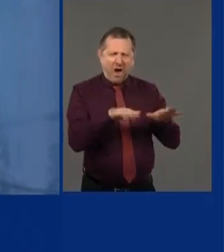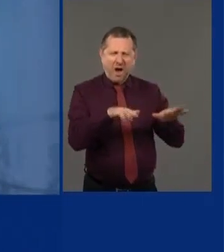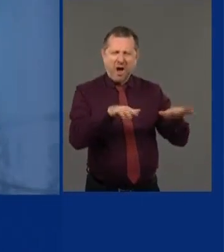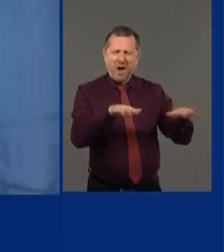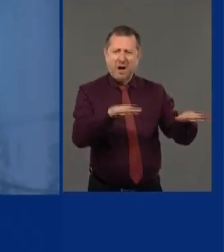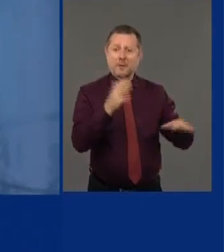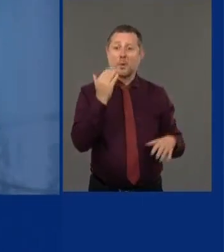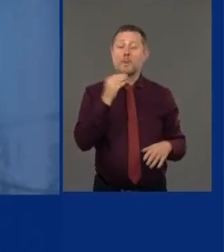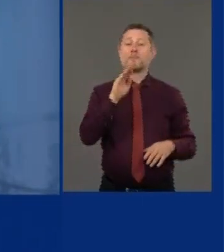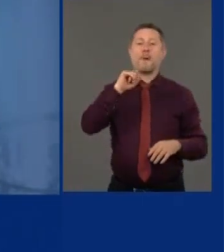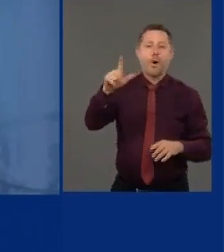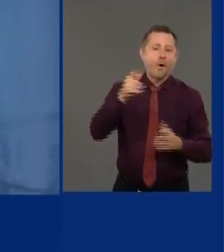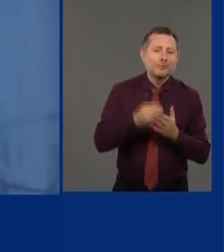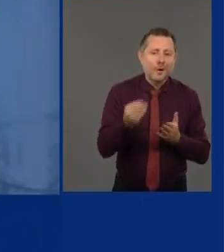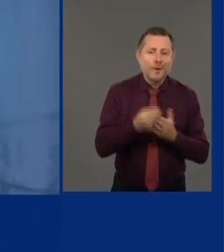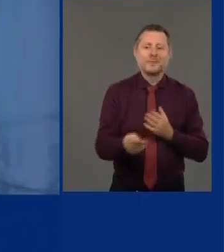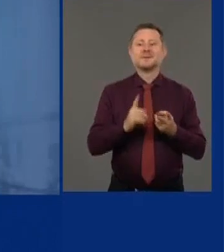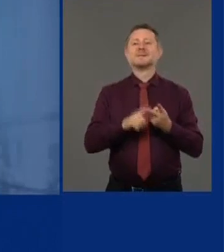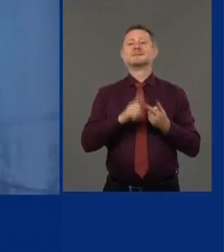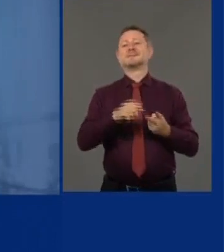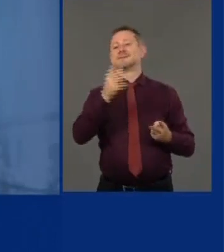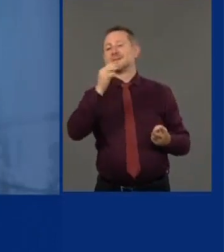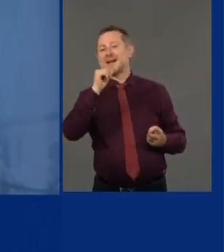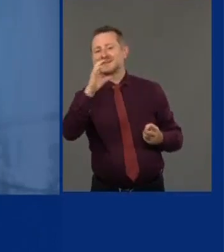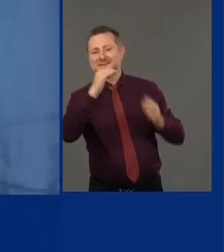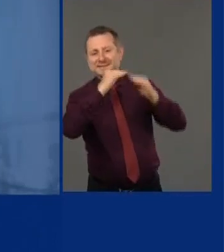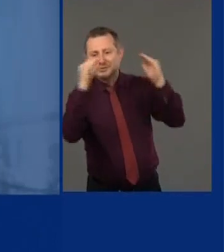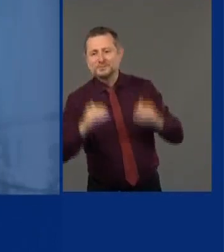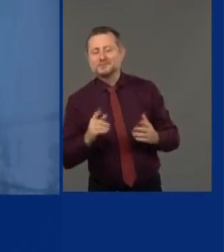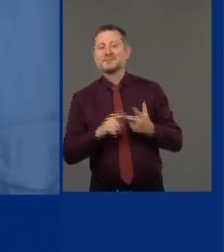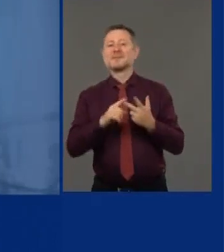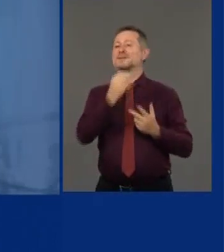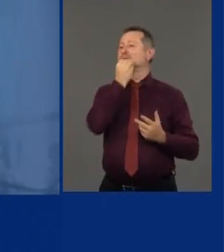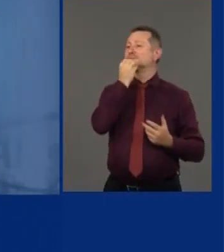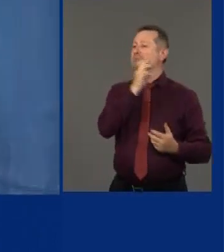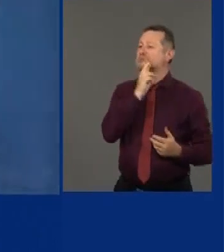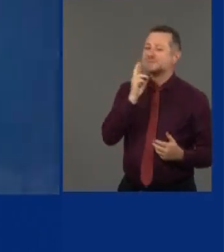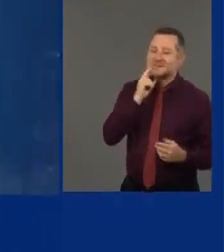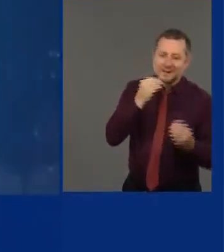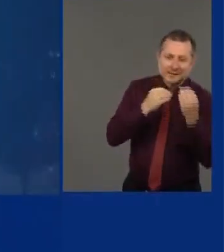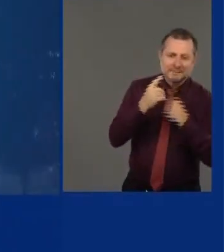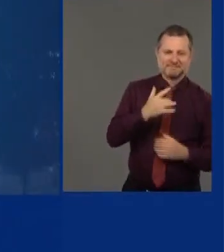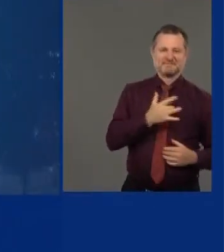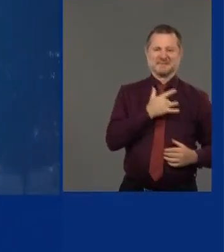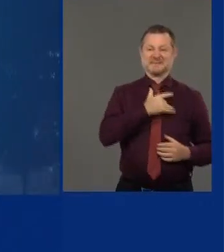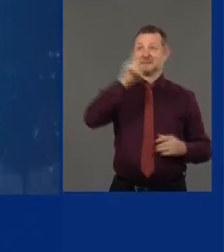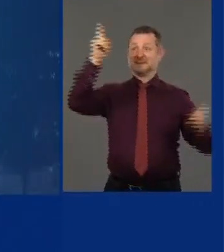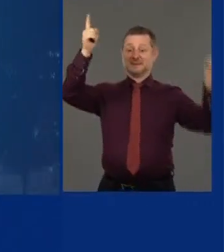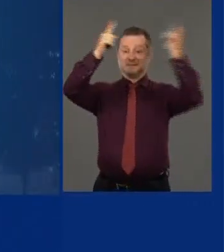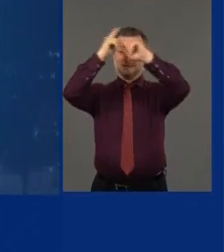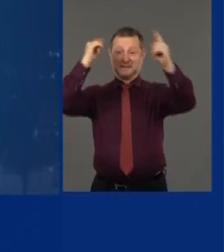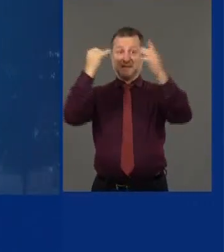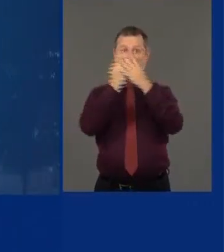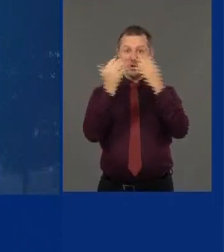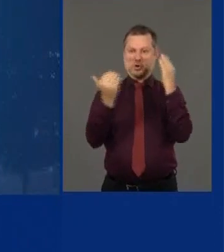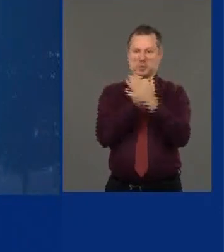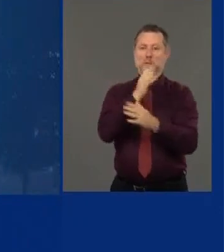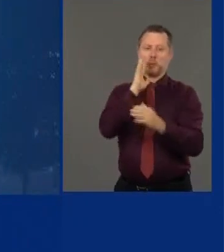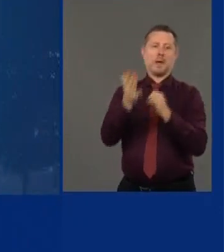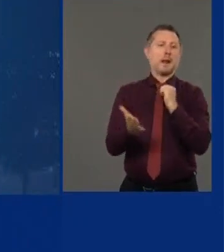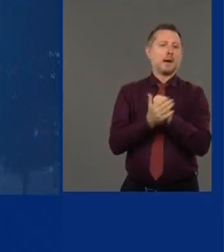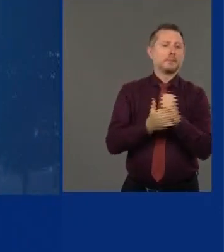conditioning systems, indoor spaces, that have been problematic, and we think this offers promise. Also,